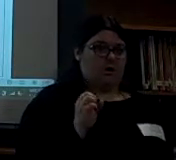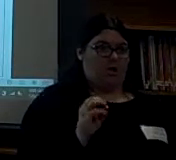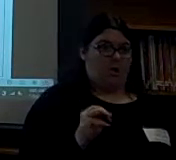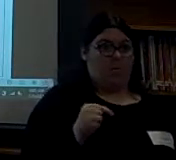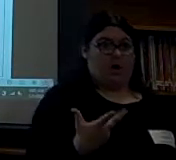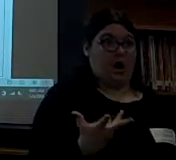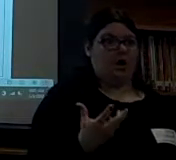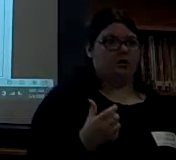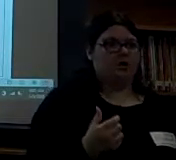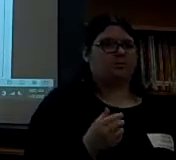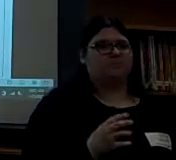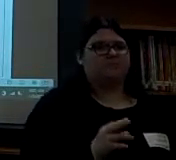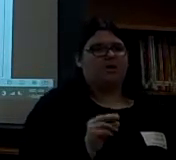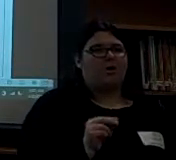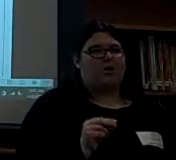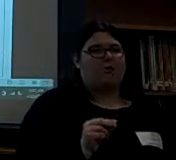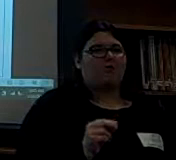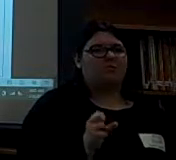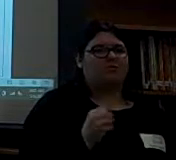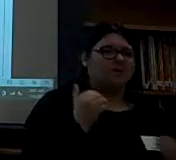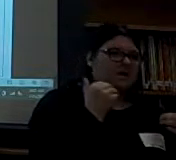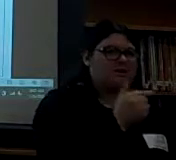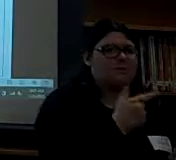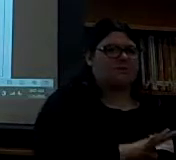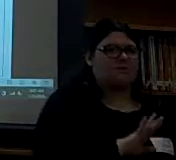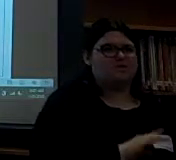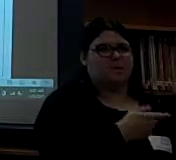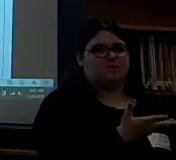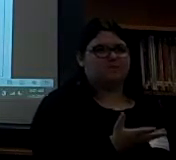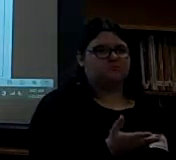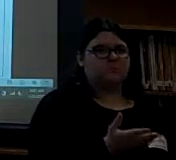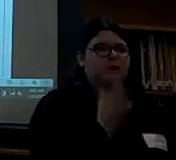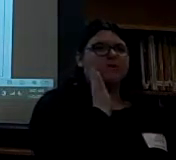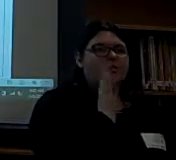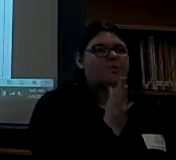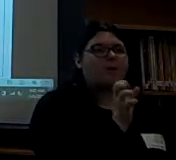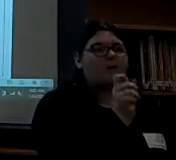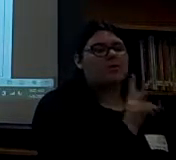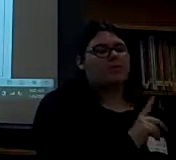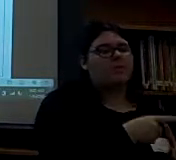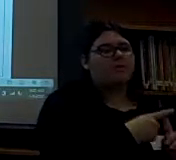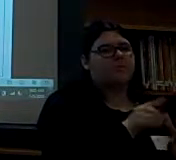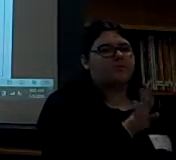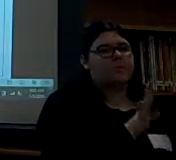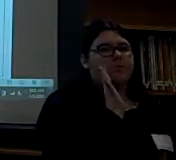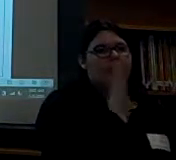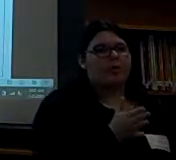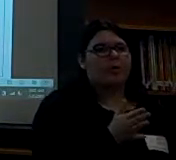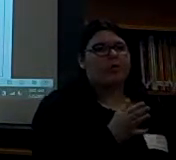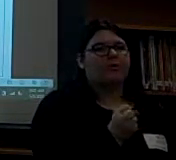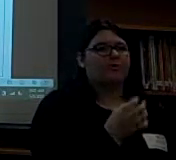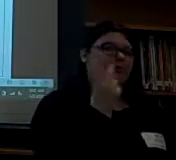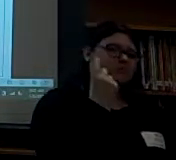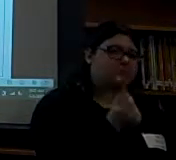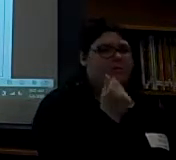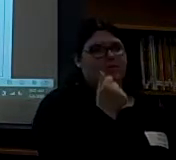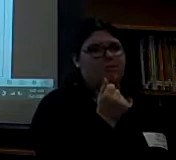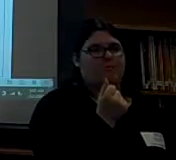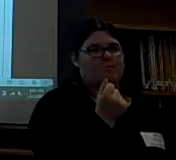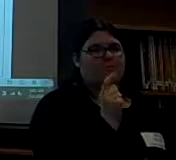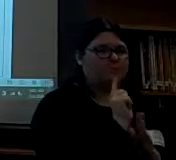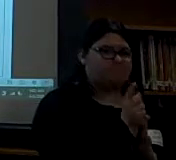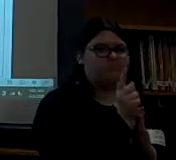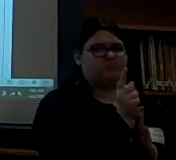raising us as we do when our kids get upset. So we just let them get upset. They will come back to positive behavior. So that is the in-the-moment strategy,